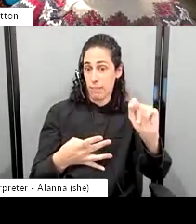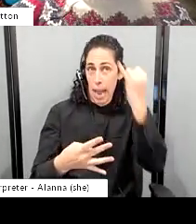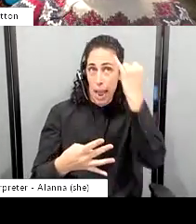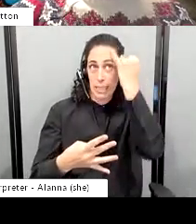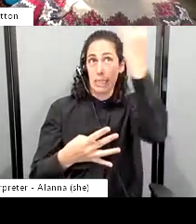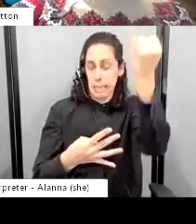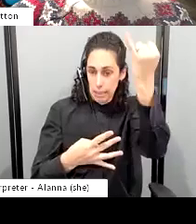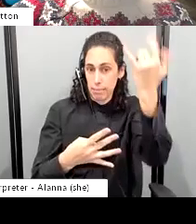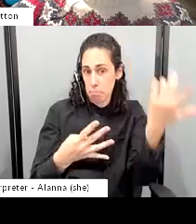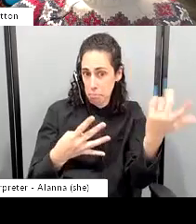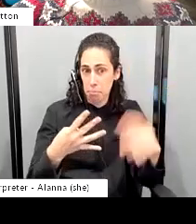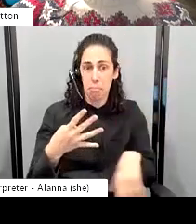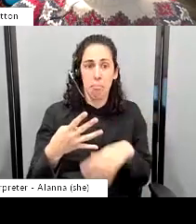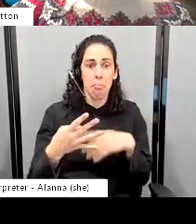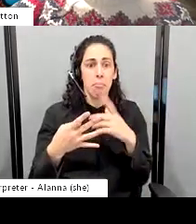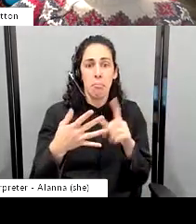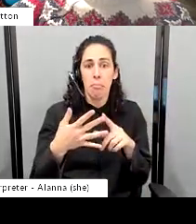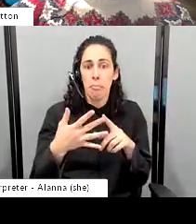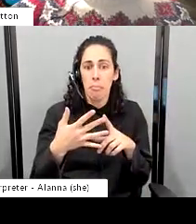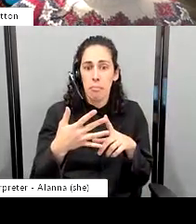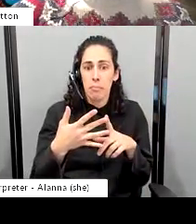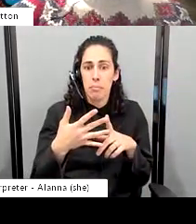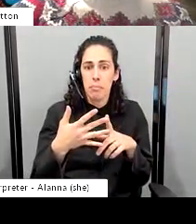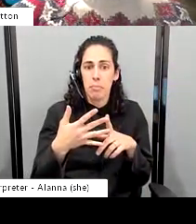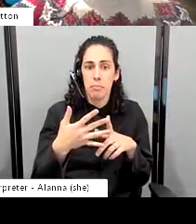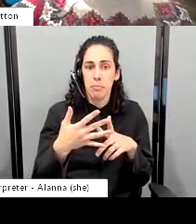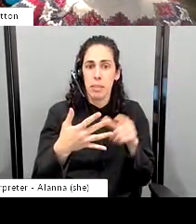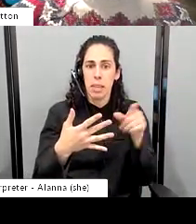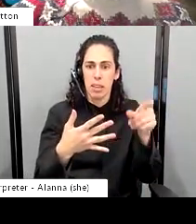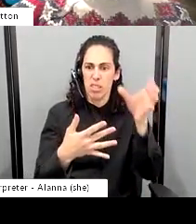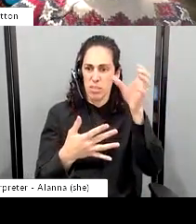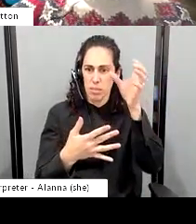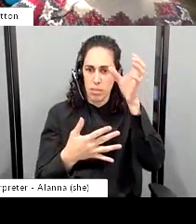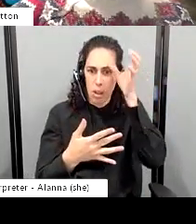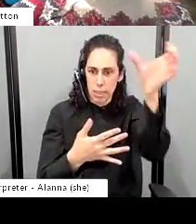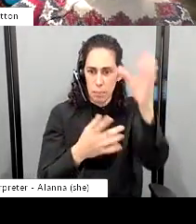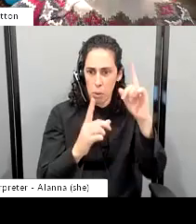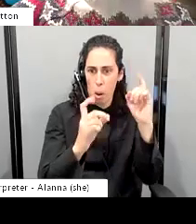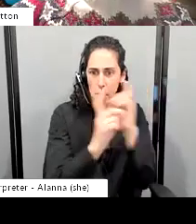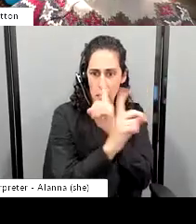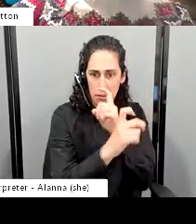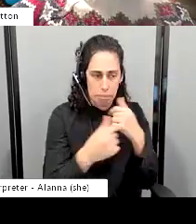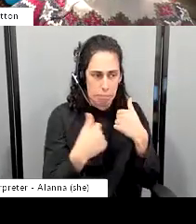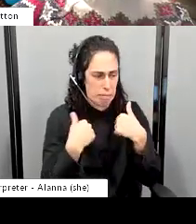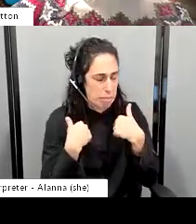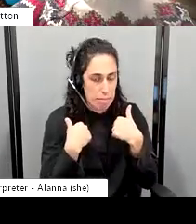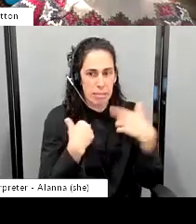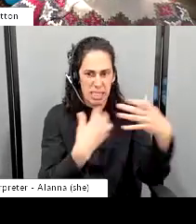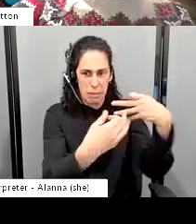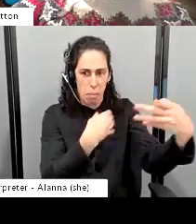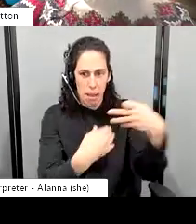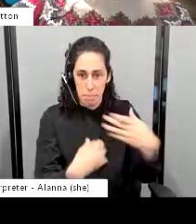got quantum physics there that may or may not be an interest of yours. But if you can think of something, even an instruction booklet that you